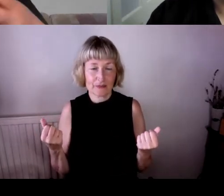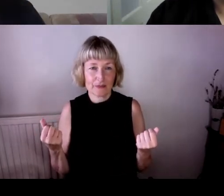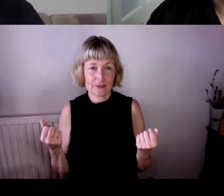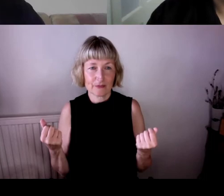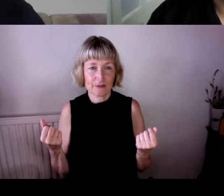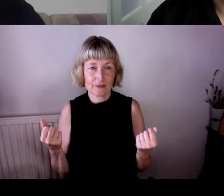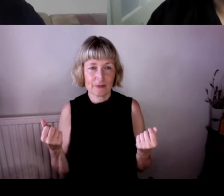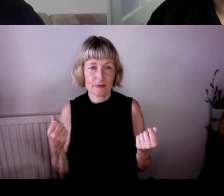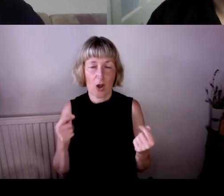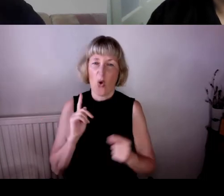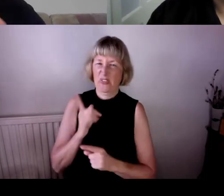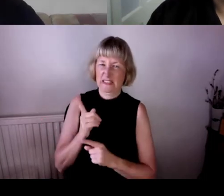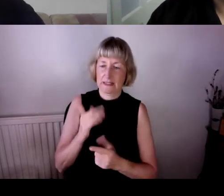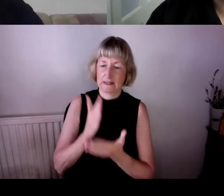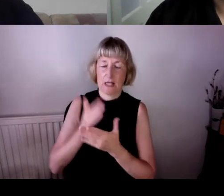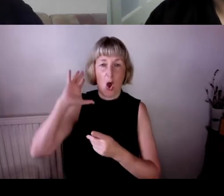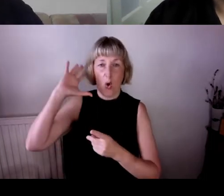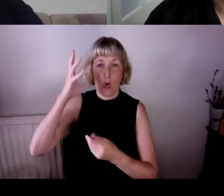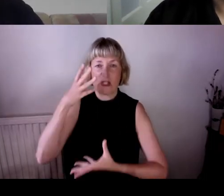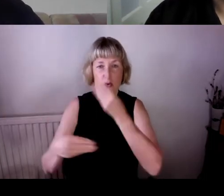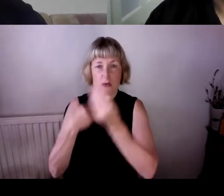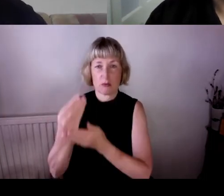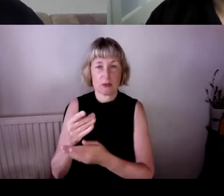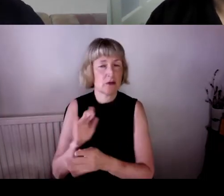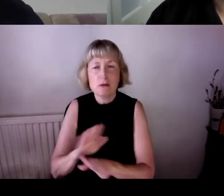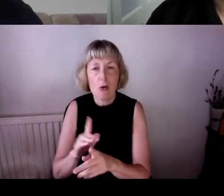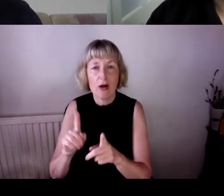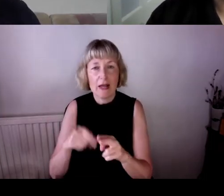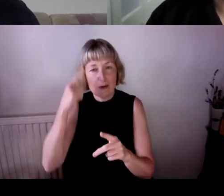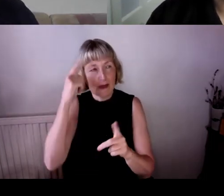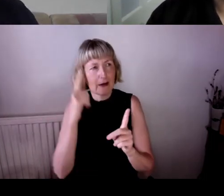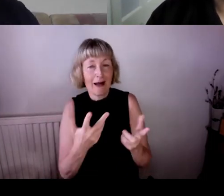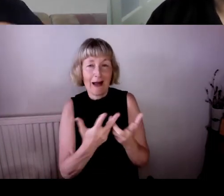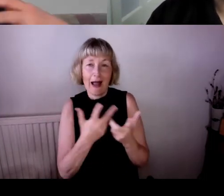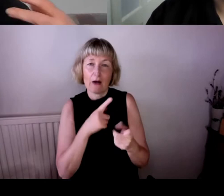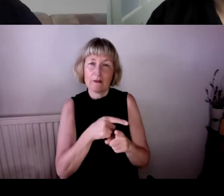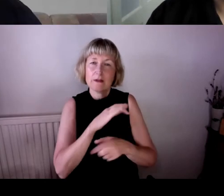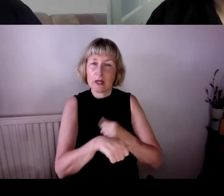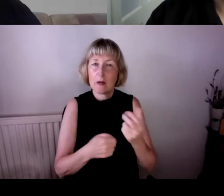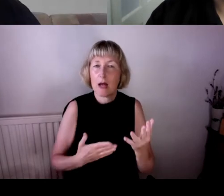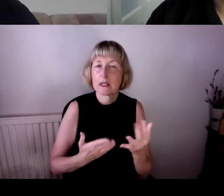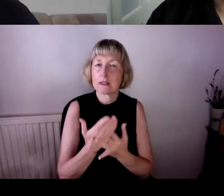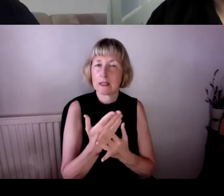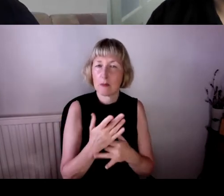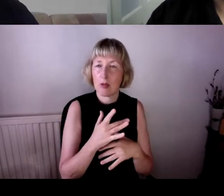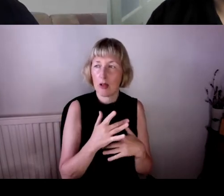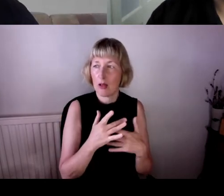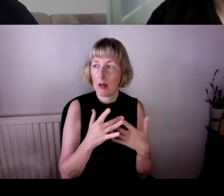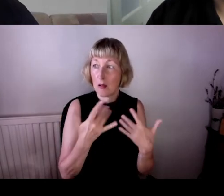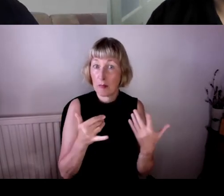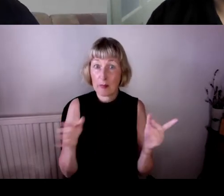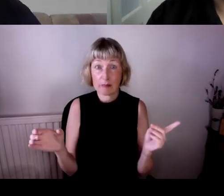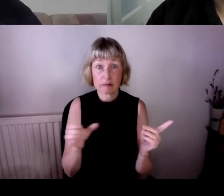I'm doing an audio described show. You think in terms of saying, okay, how can I make this accessible? Perhaps by bringing in an